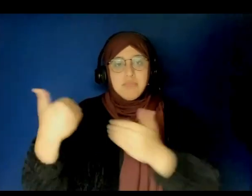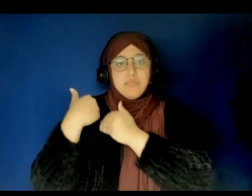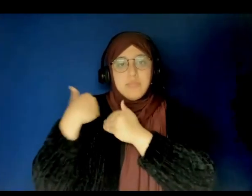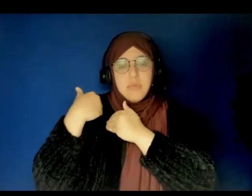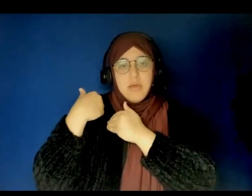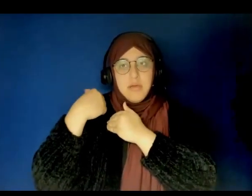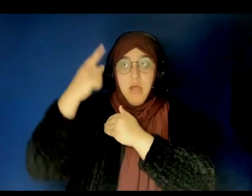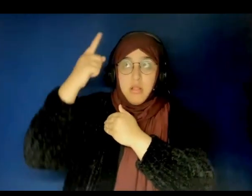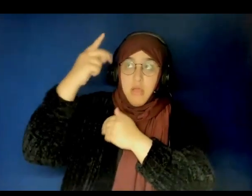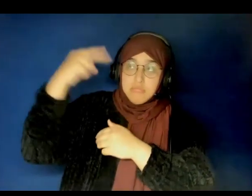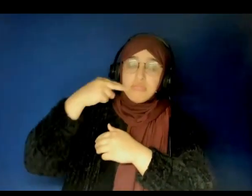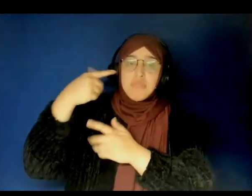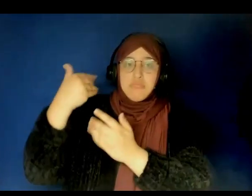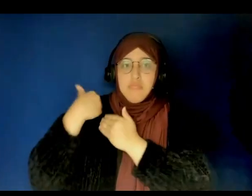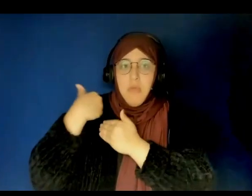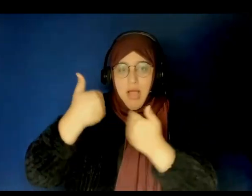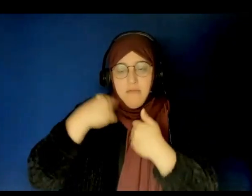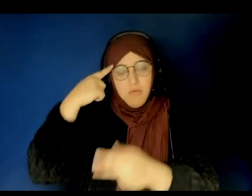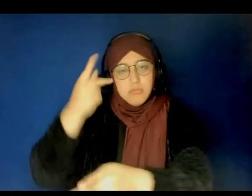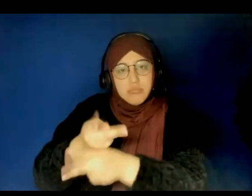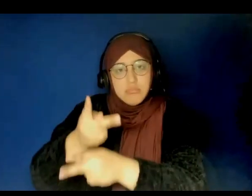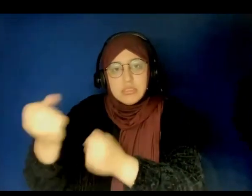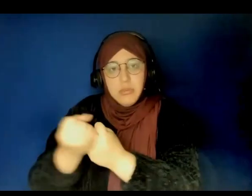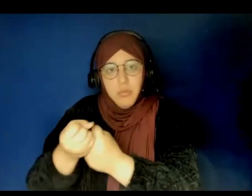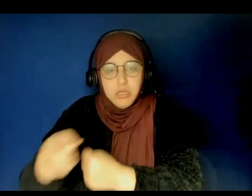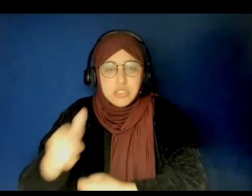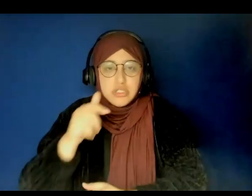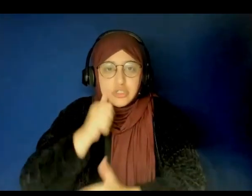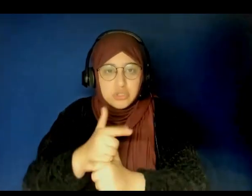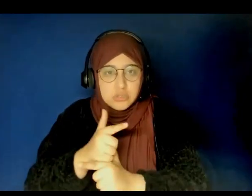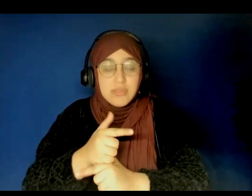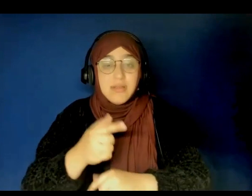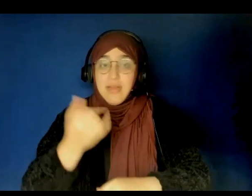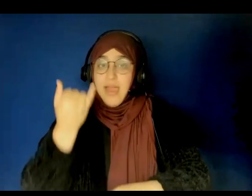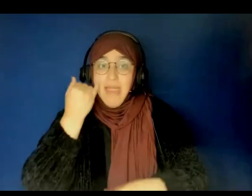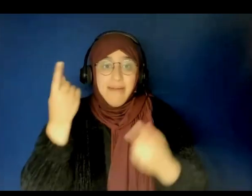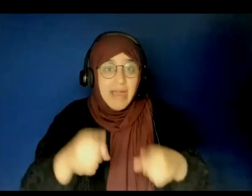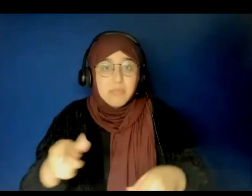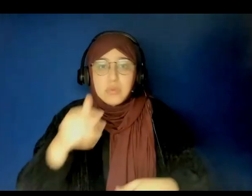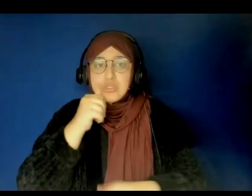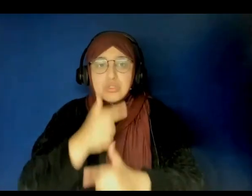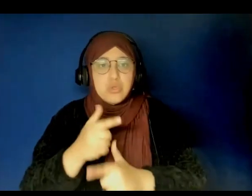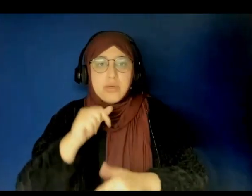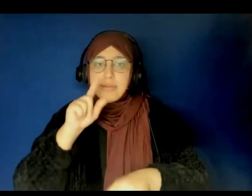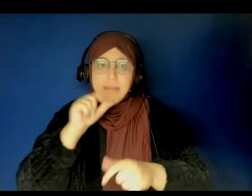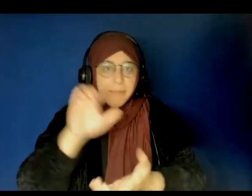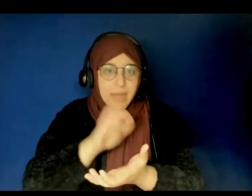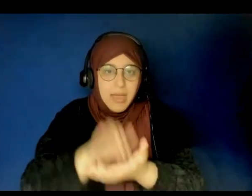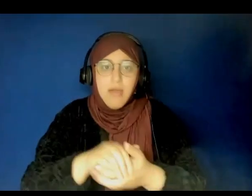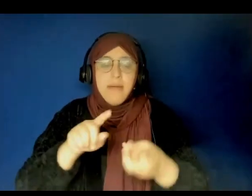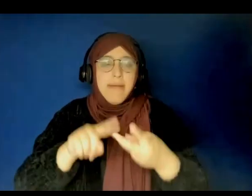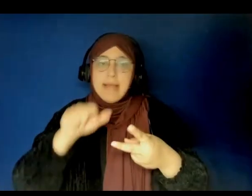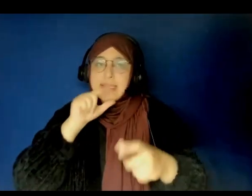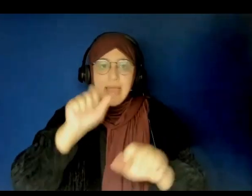unable to support herself. Let's say she's unmarried or unable to, to work and so on and so forth. So that difference